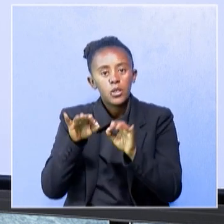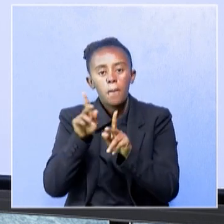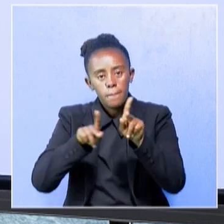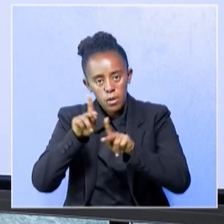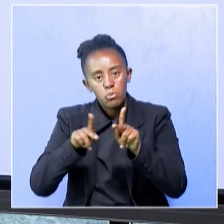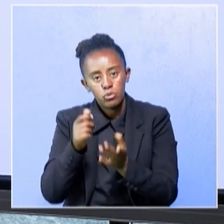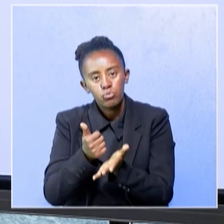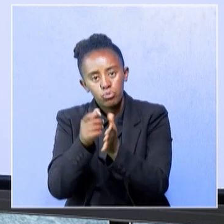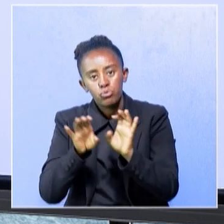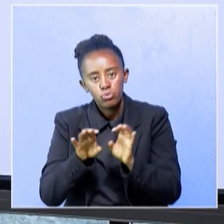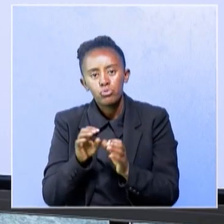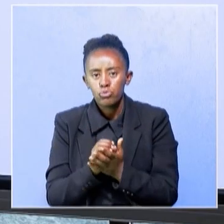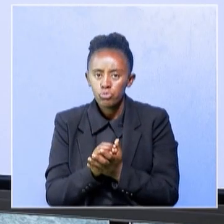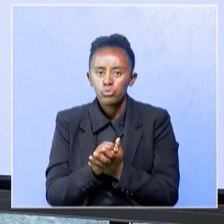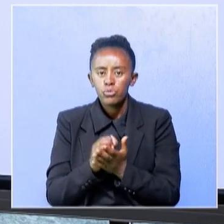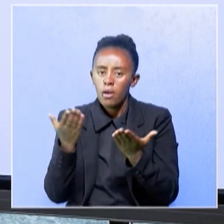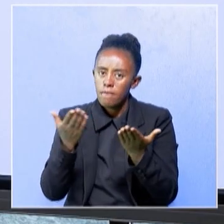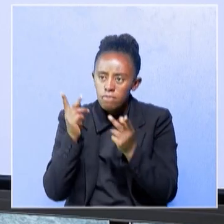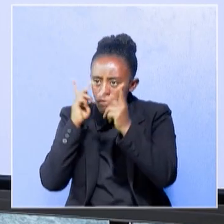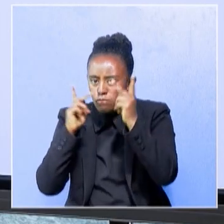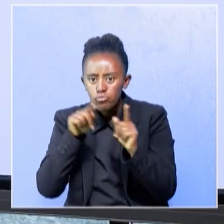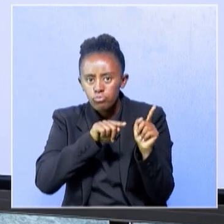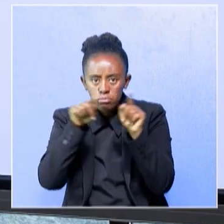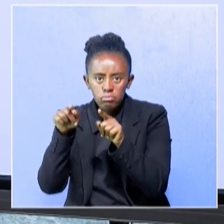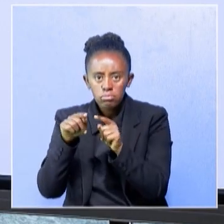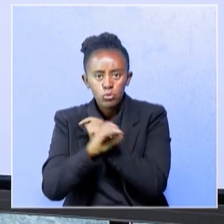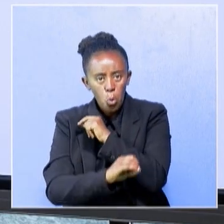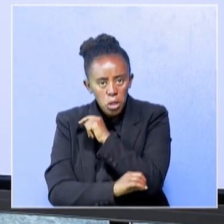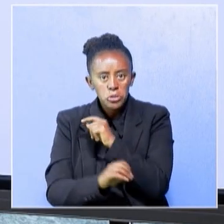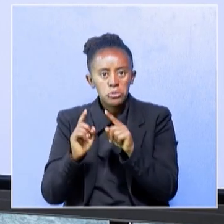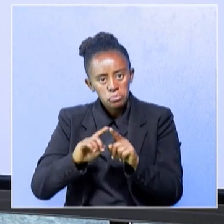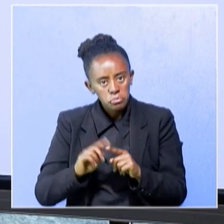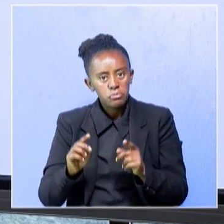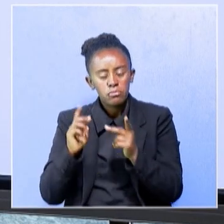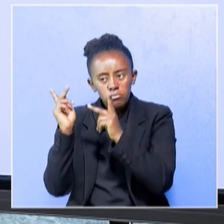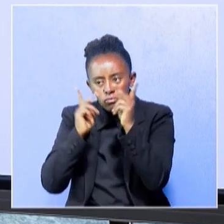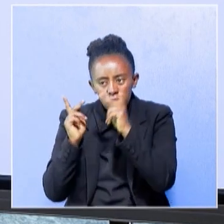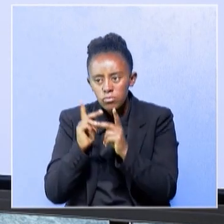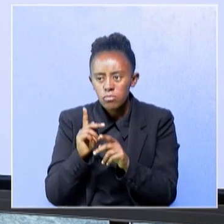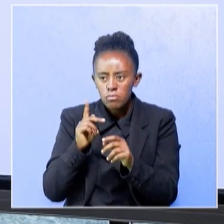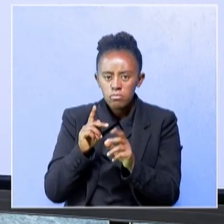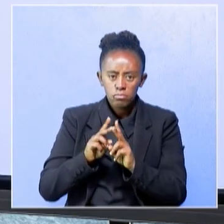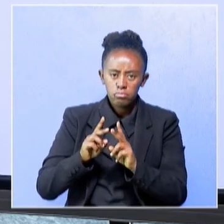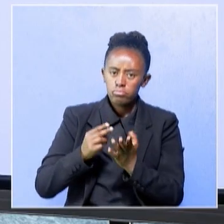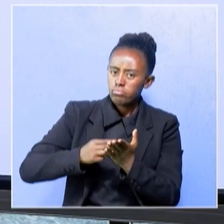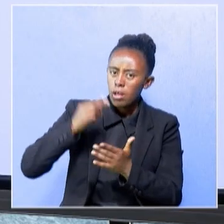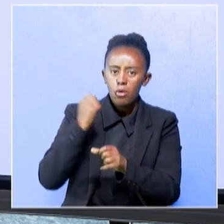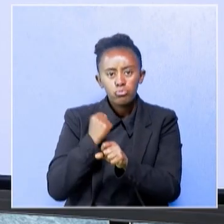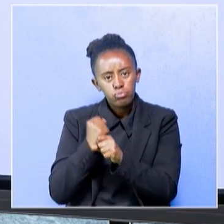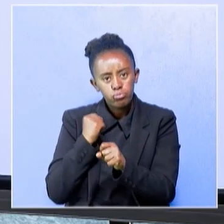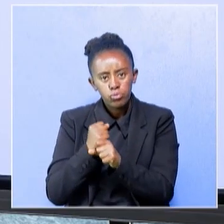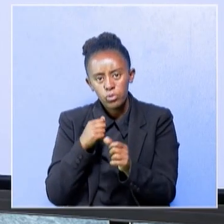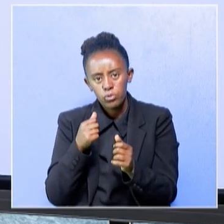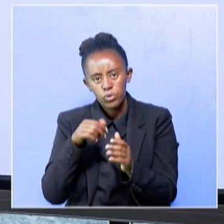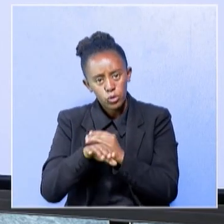Yeah. You are welcome and go and visit some of the local organizations who are highly working here in Ethiopia.